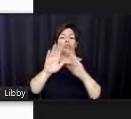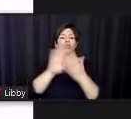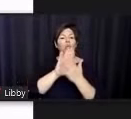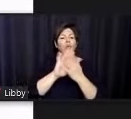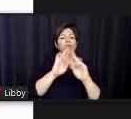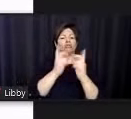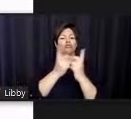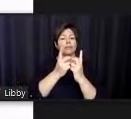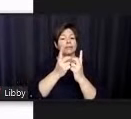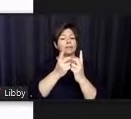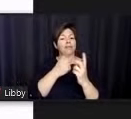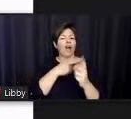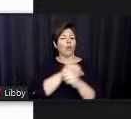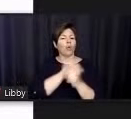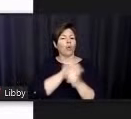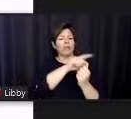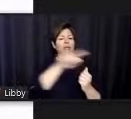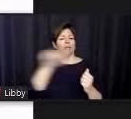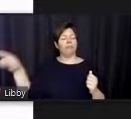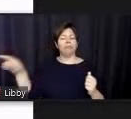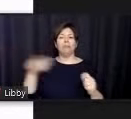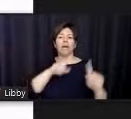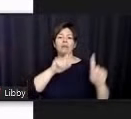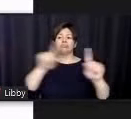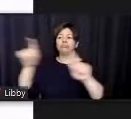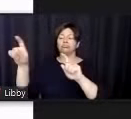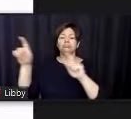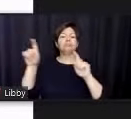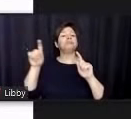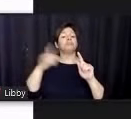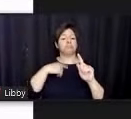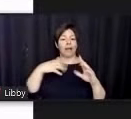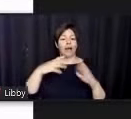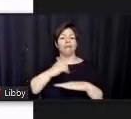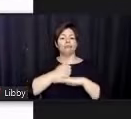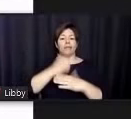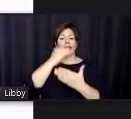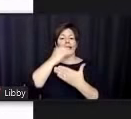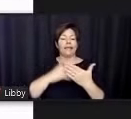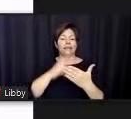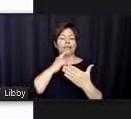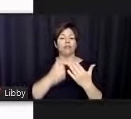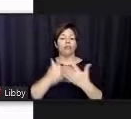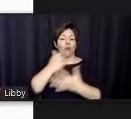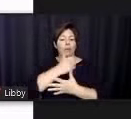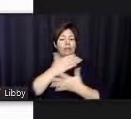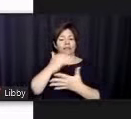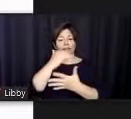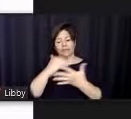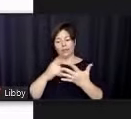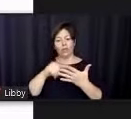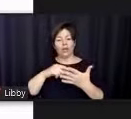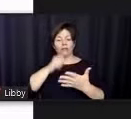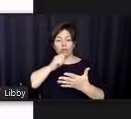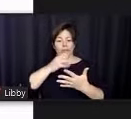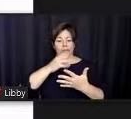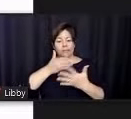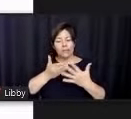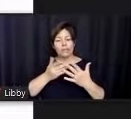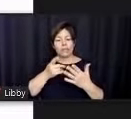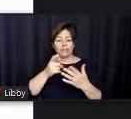with and came up with a list of the prominent disabilities in which they have to deal with. There's 30 disabilities